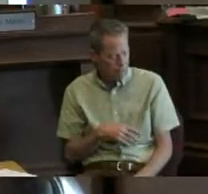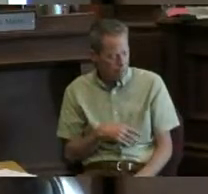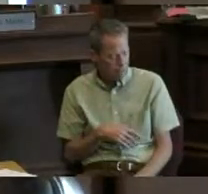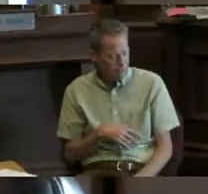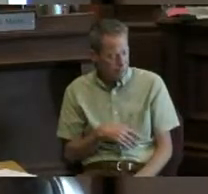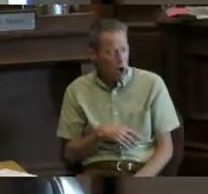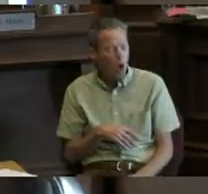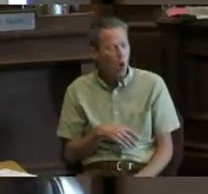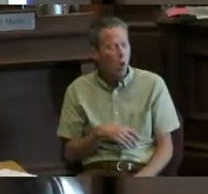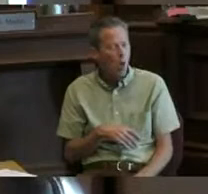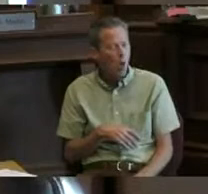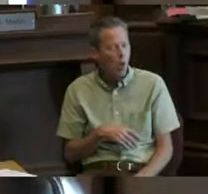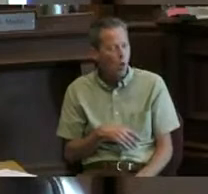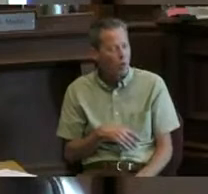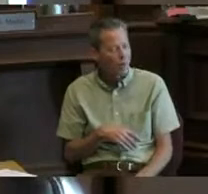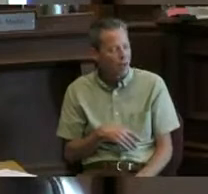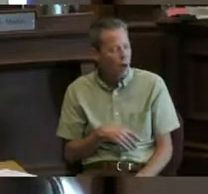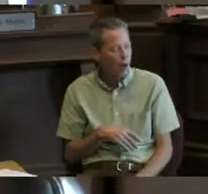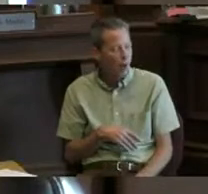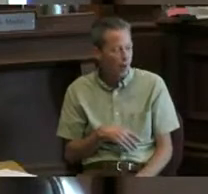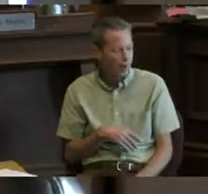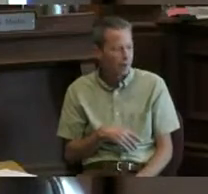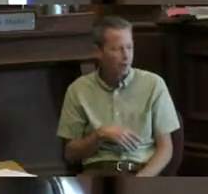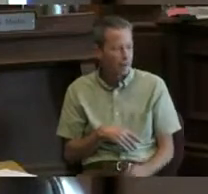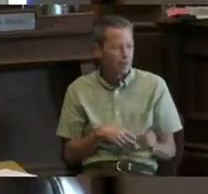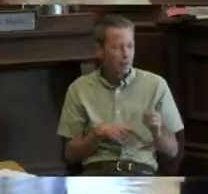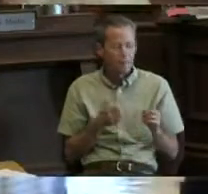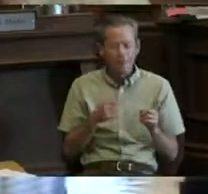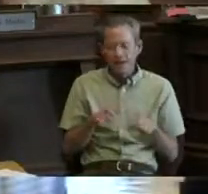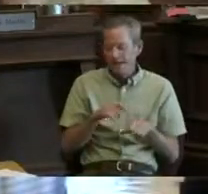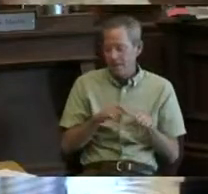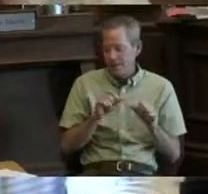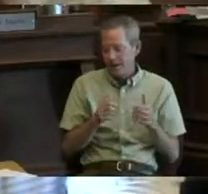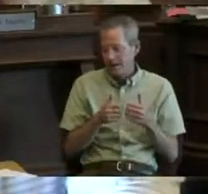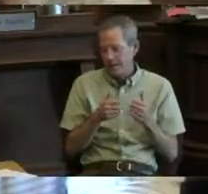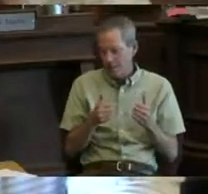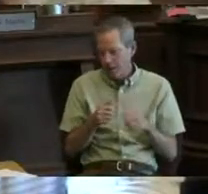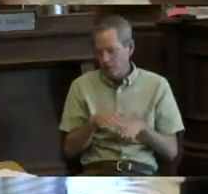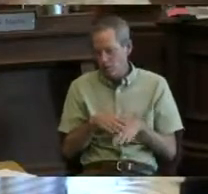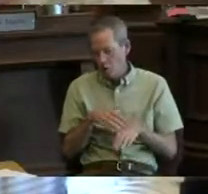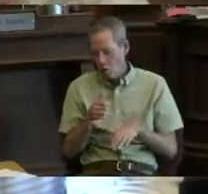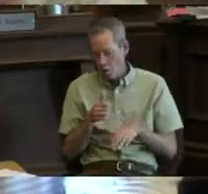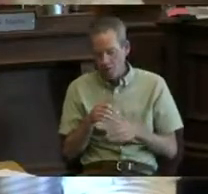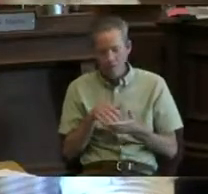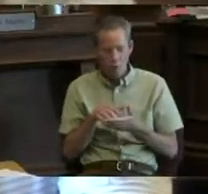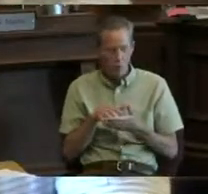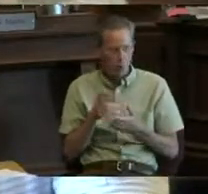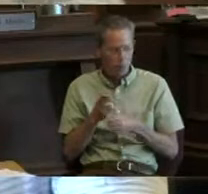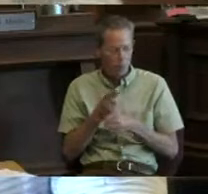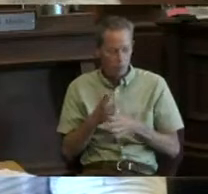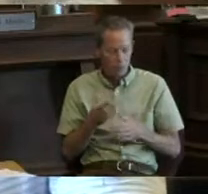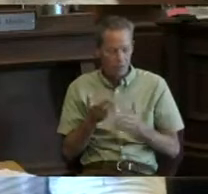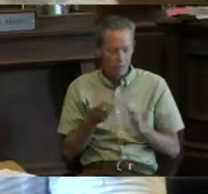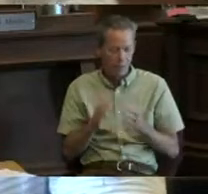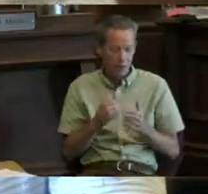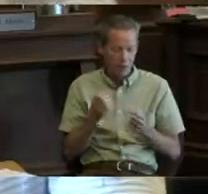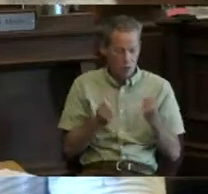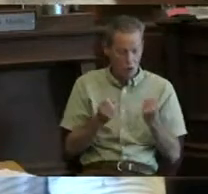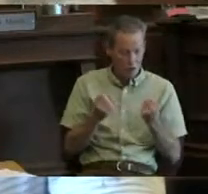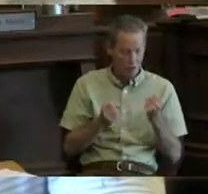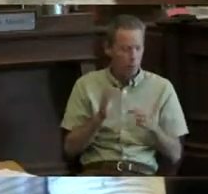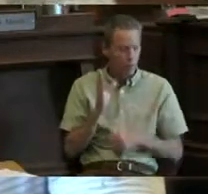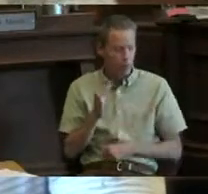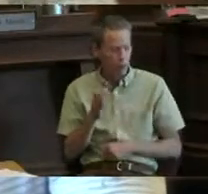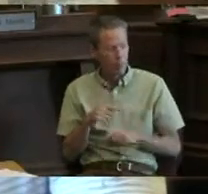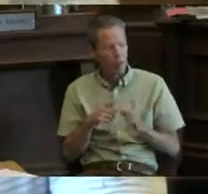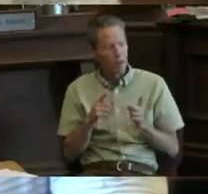Yeah, that's a function of how much physical space we have. Anytime we can separate slower moving vulnerable users from automobiles and vehicles, we will do it.